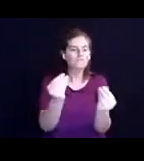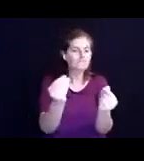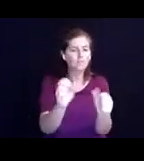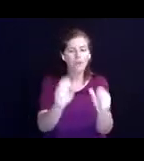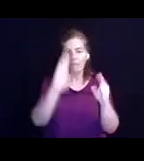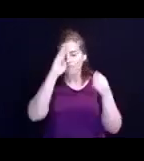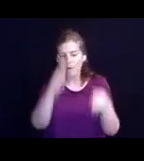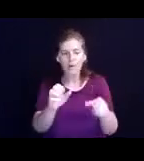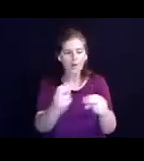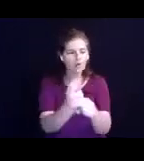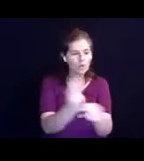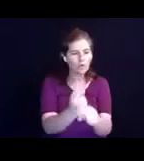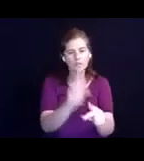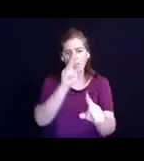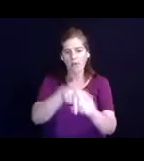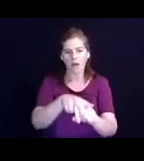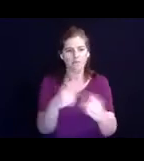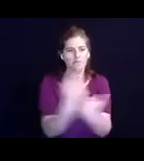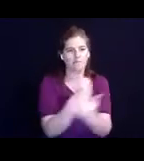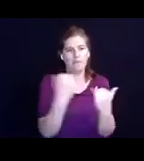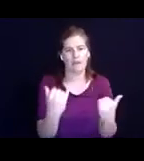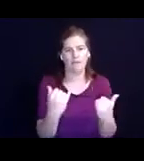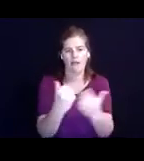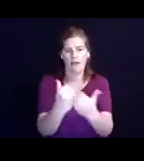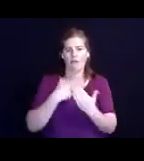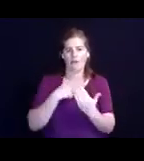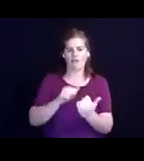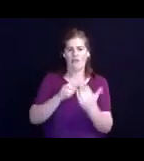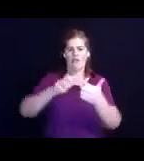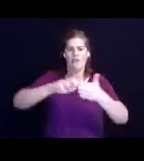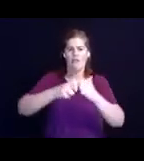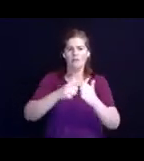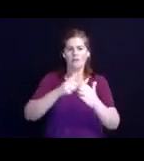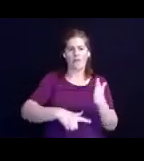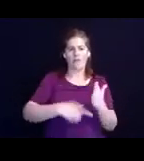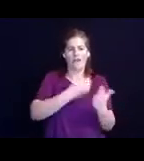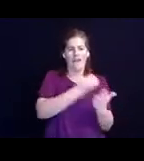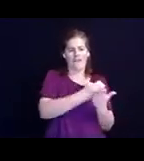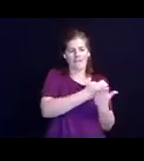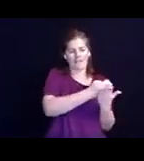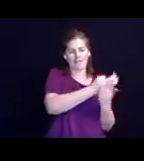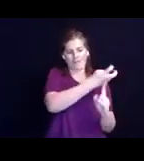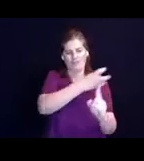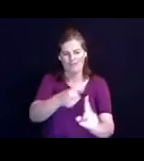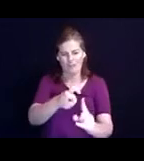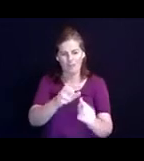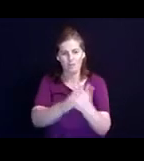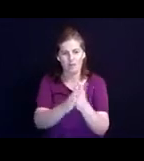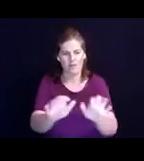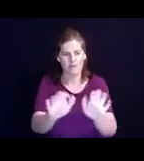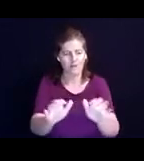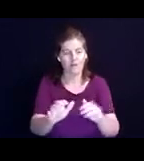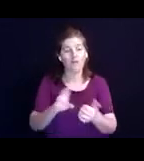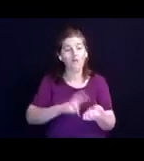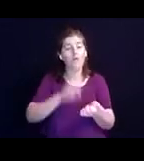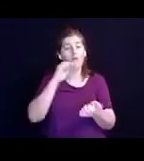focused, and it's really trying to help us address the problems of evidence translation into action. Nursing home teams will